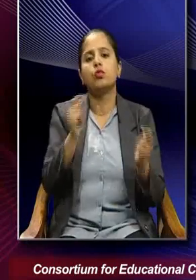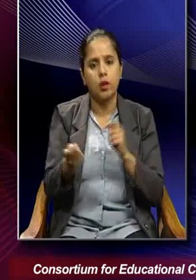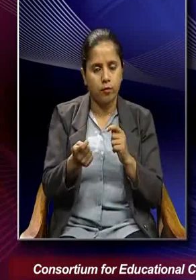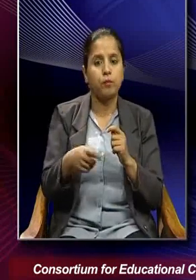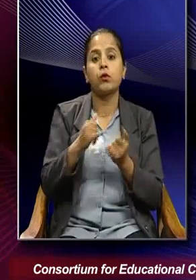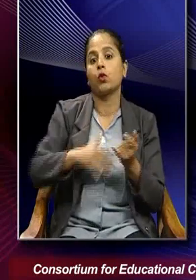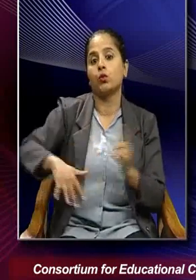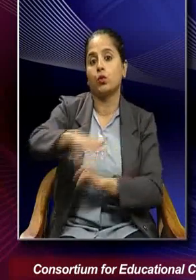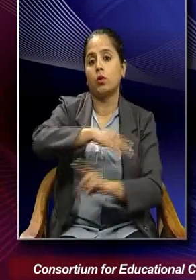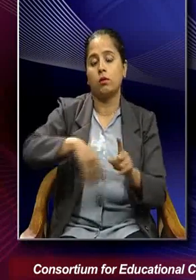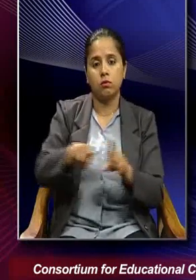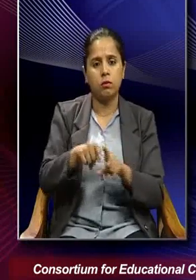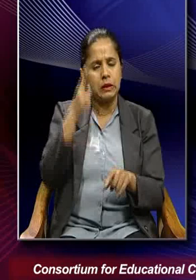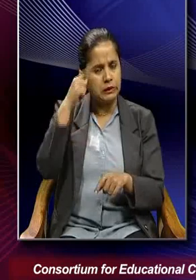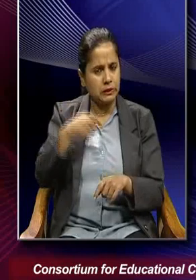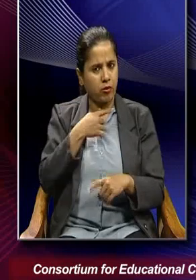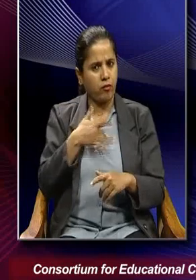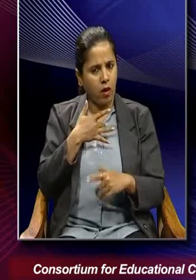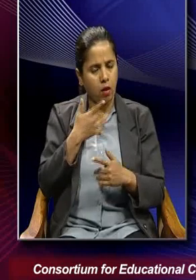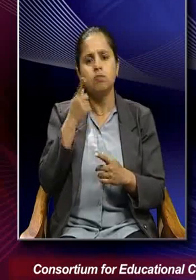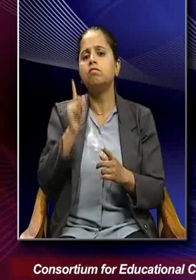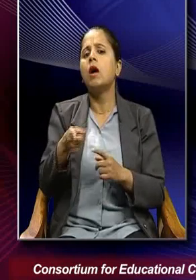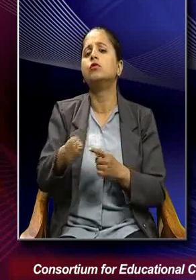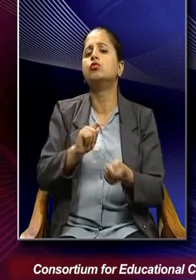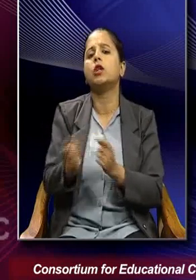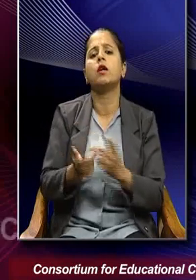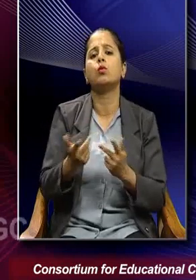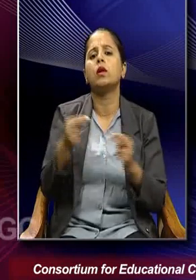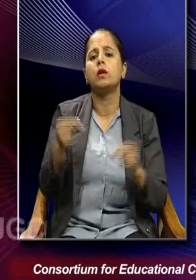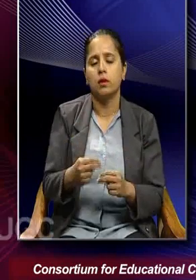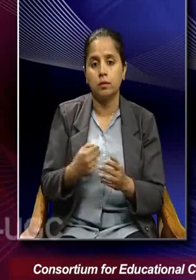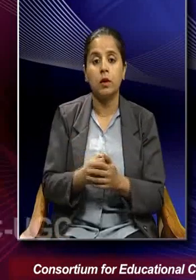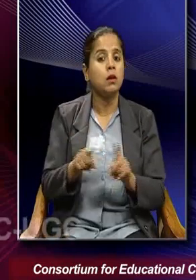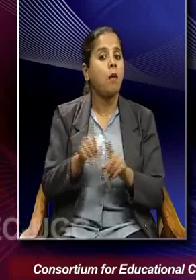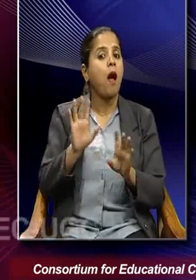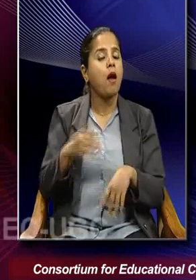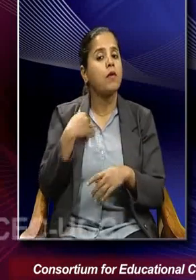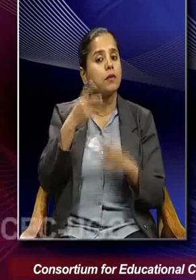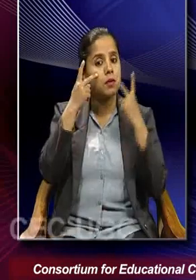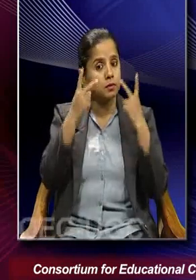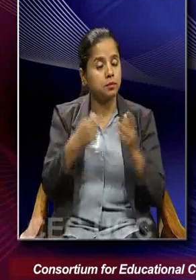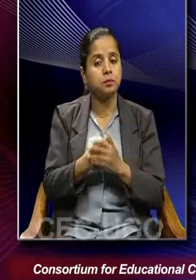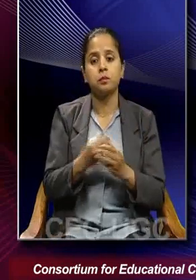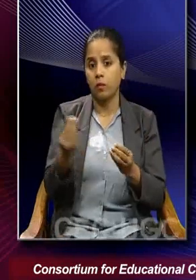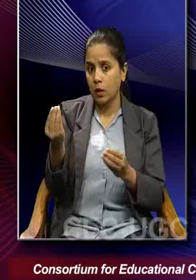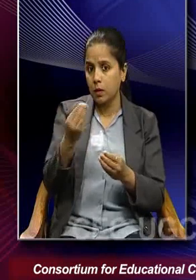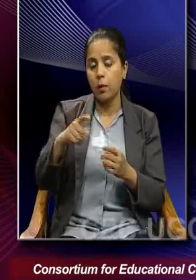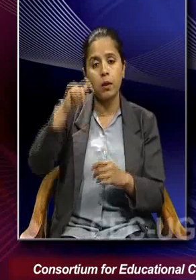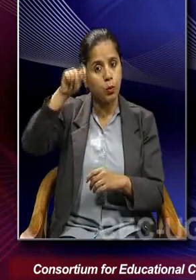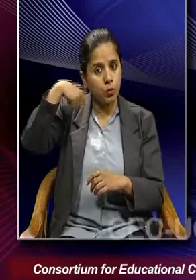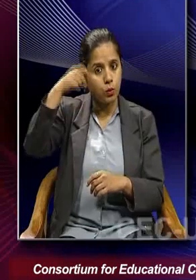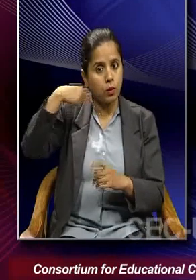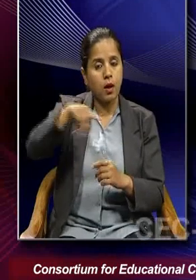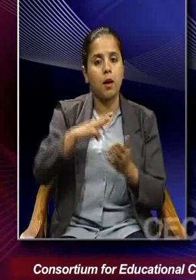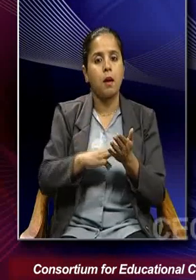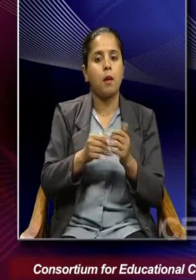the society itself. Then we also have seen that some of the films of